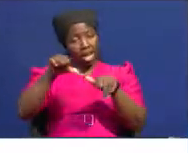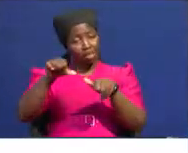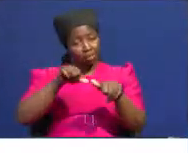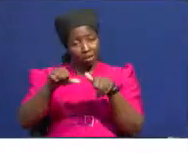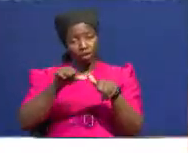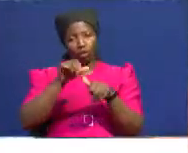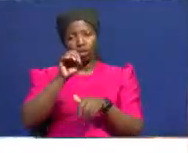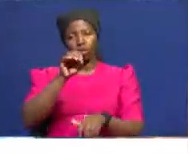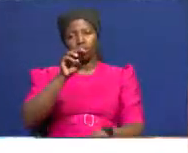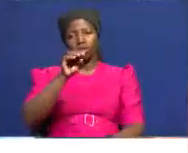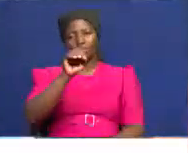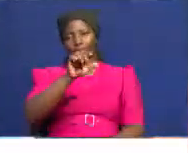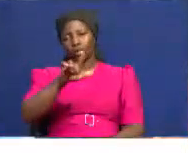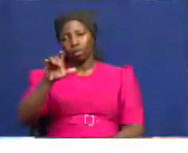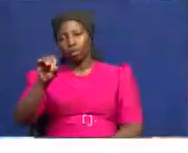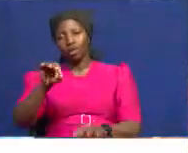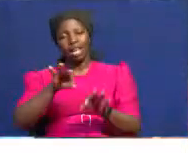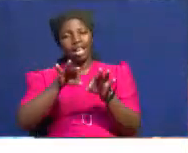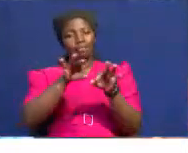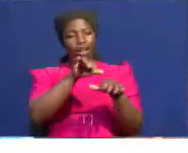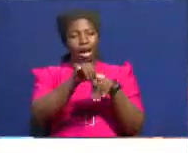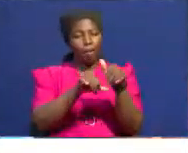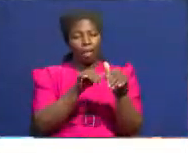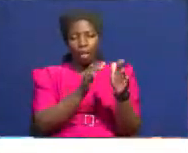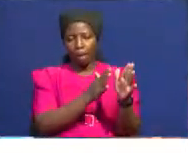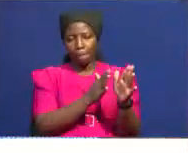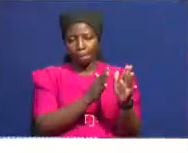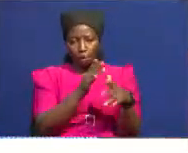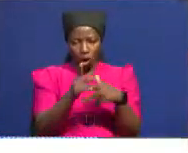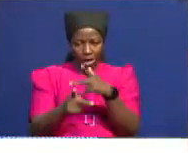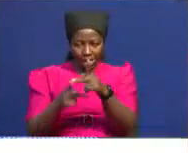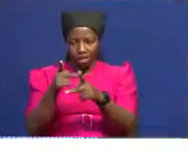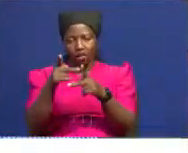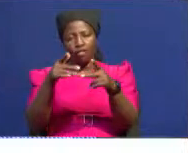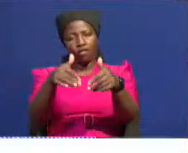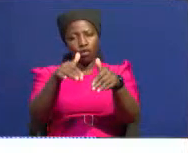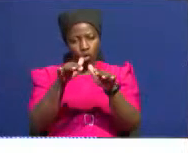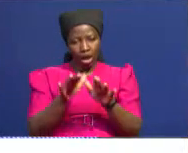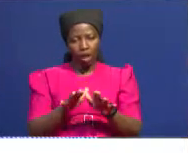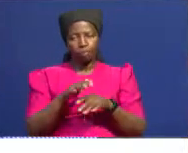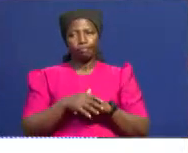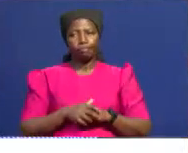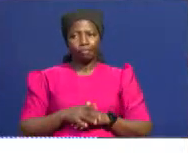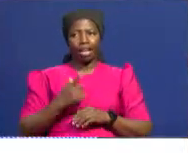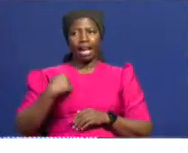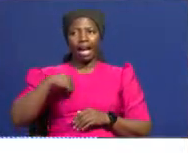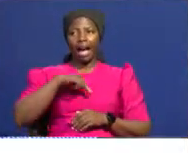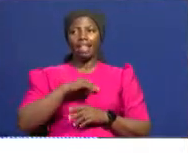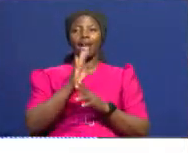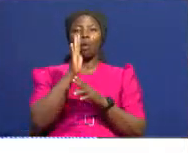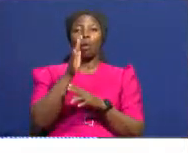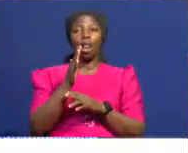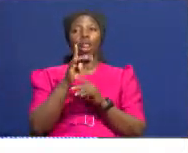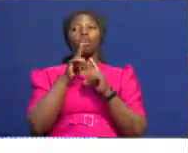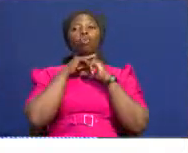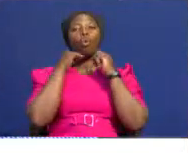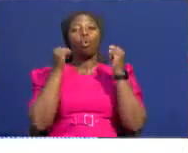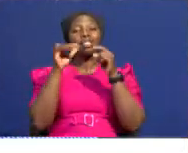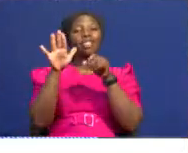Omolo, gave a brief on the procedure for the funeral and burial. We will be hosting the whole country